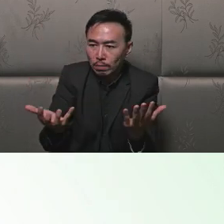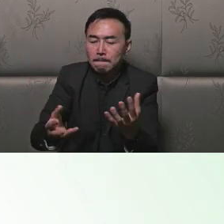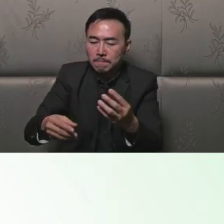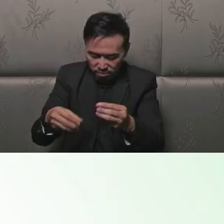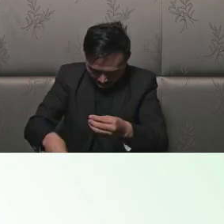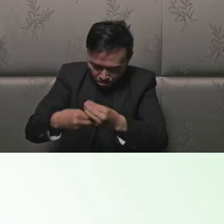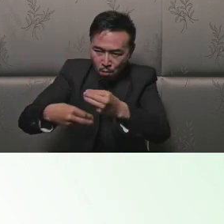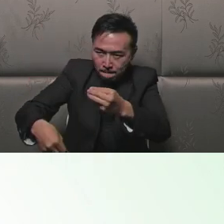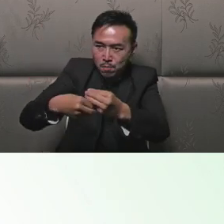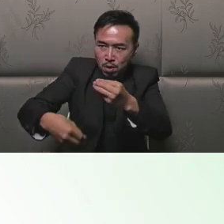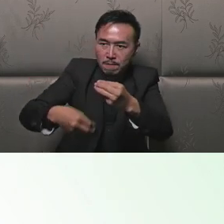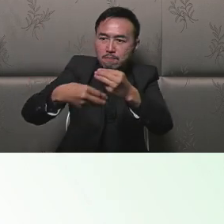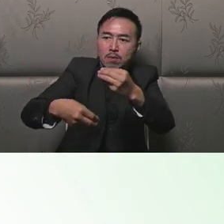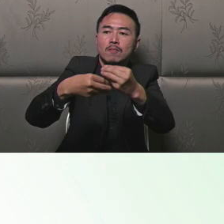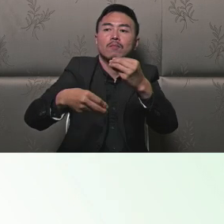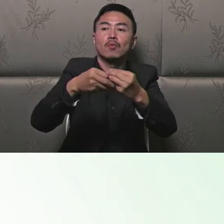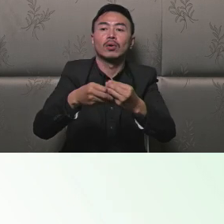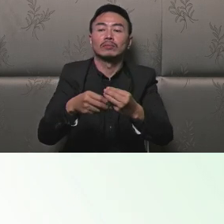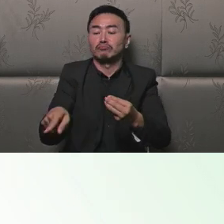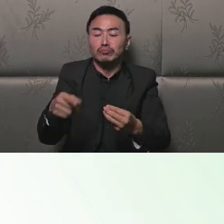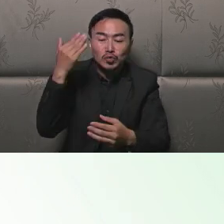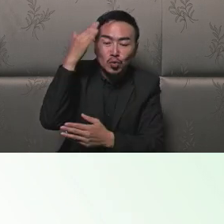profile first what percent